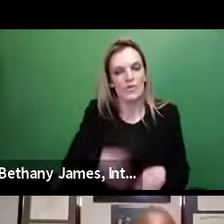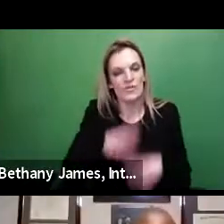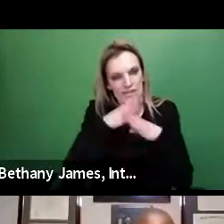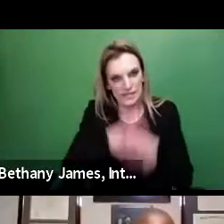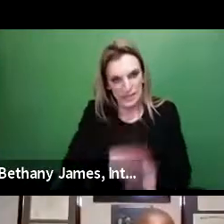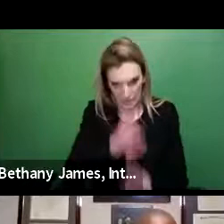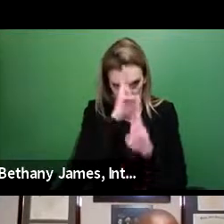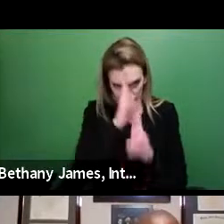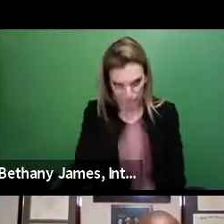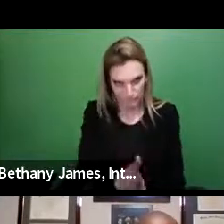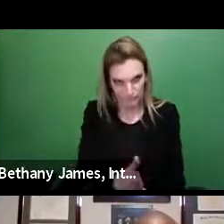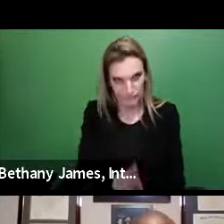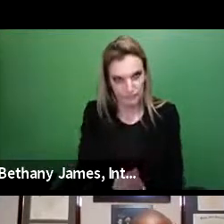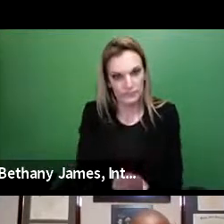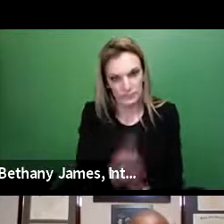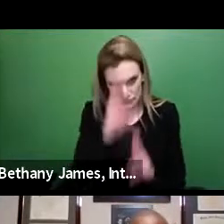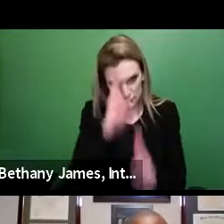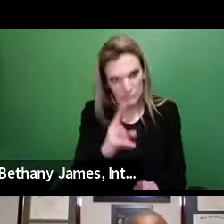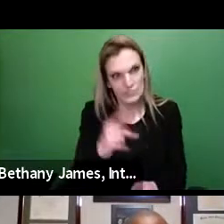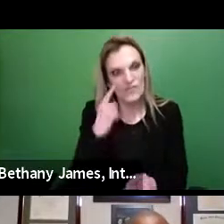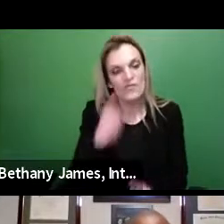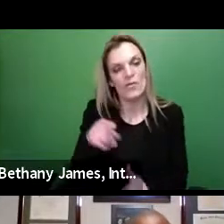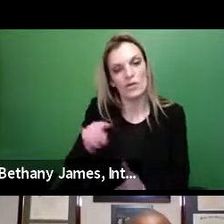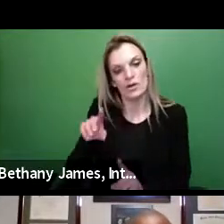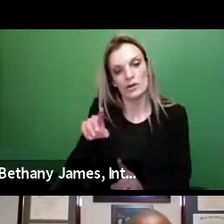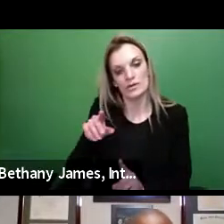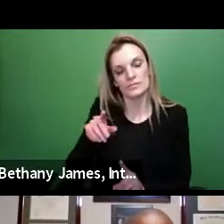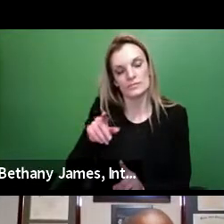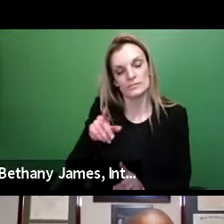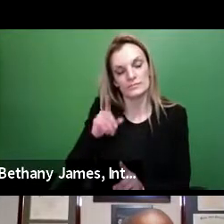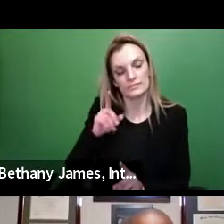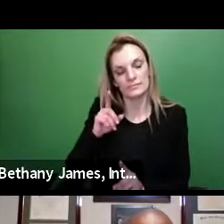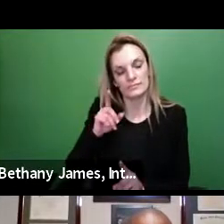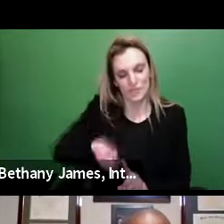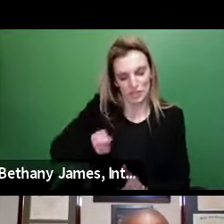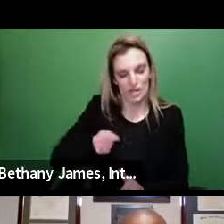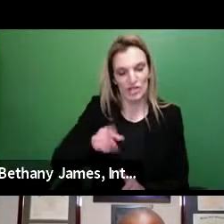for Commissioner Combs, for Judge Dalton Roberson Sr.